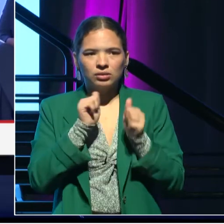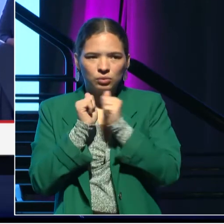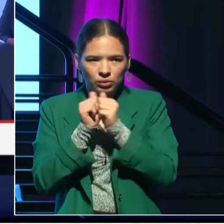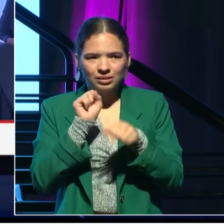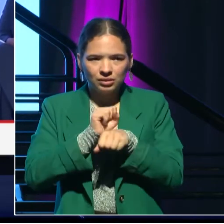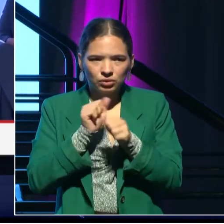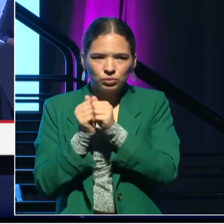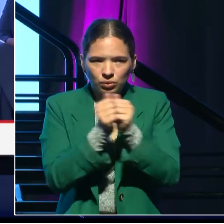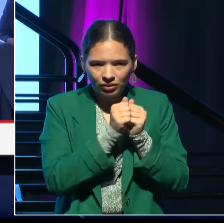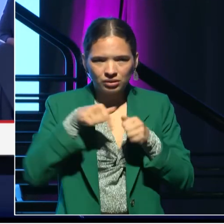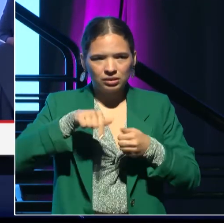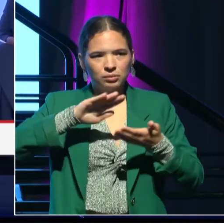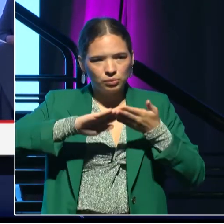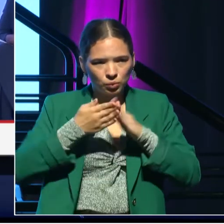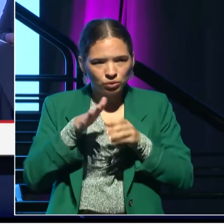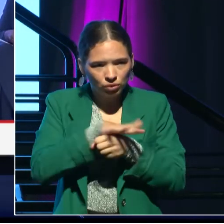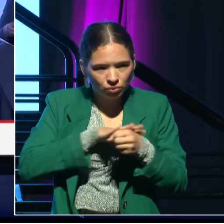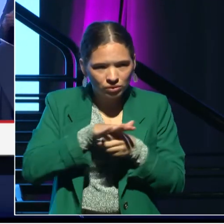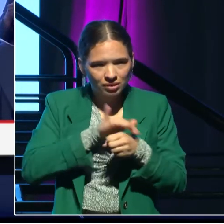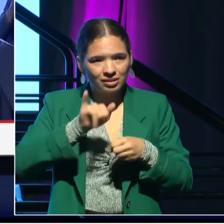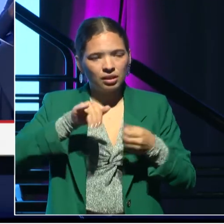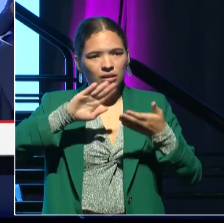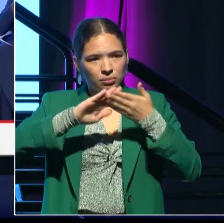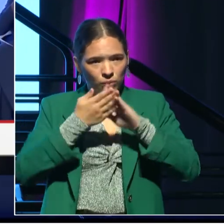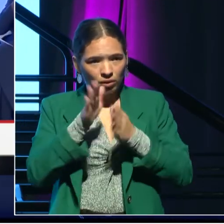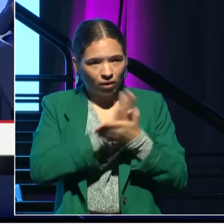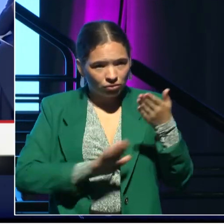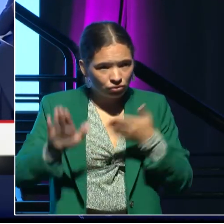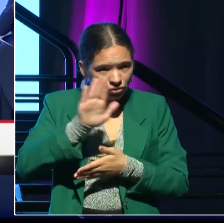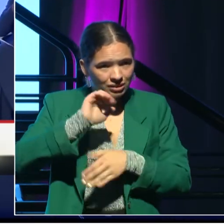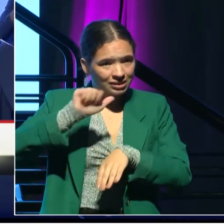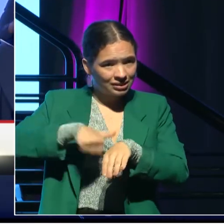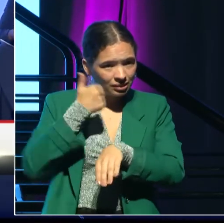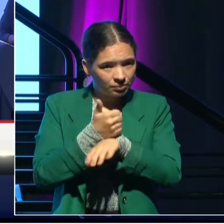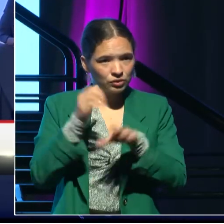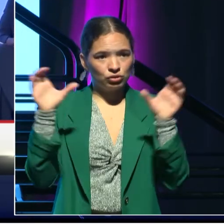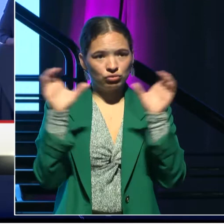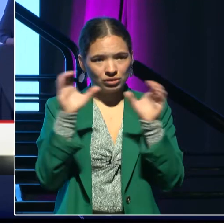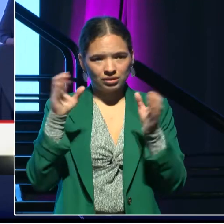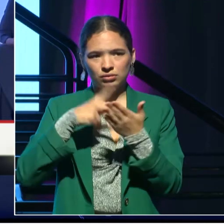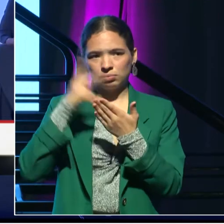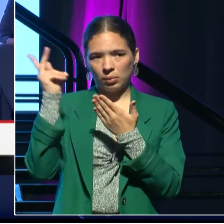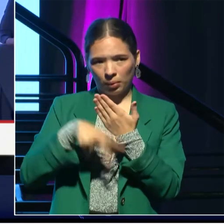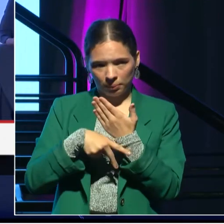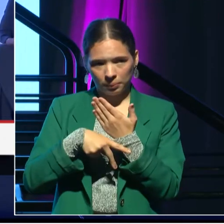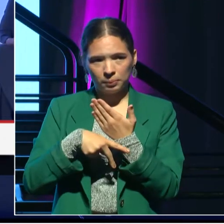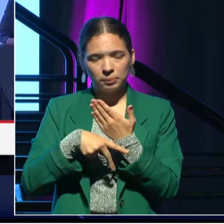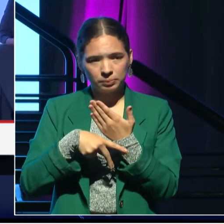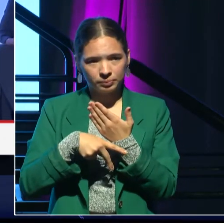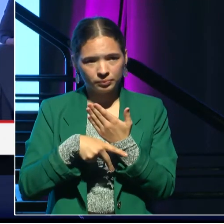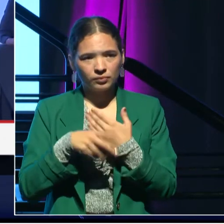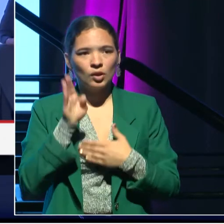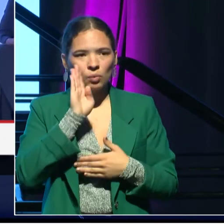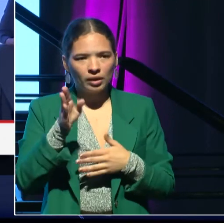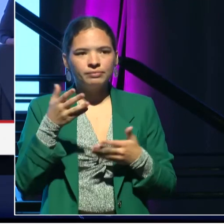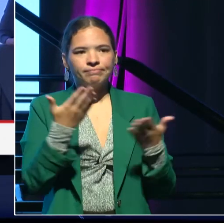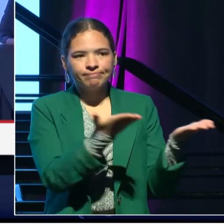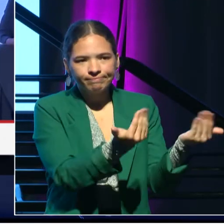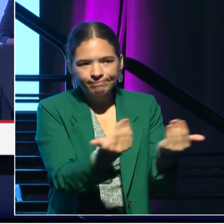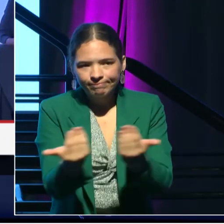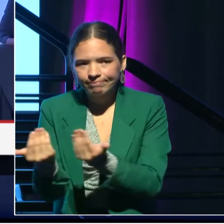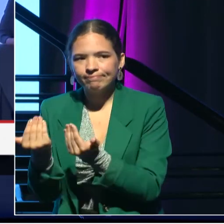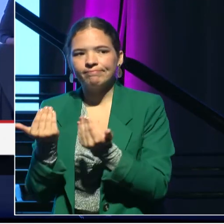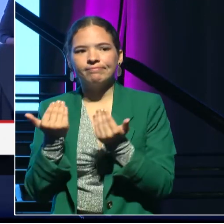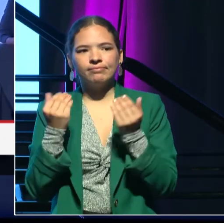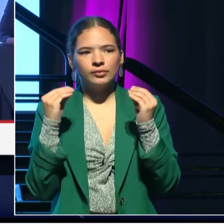college in Boston to create a certificate program. We're going to take community health workers, we're going to take doulas, we're going to take midwives and train them in